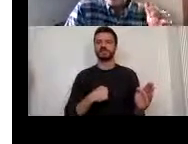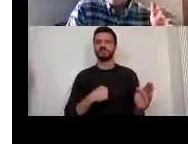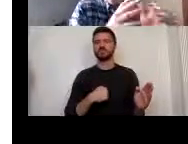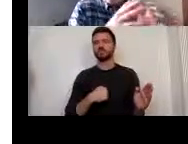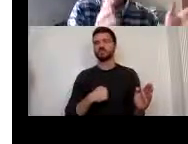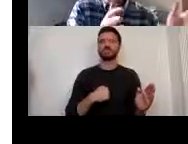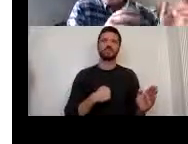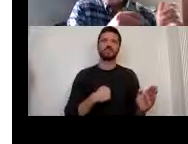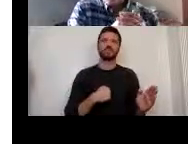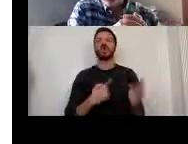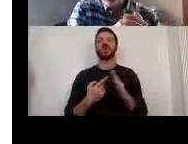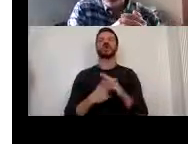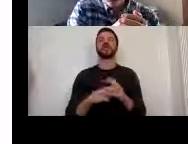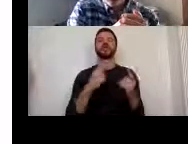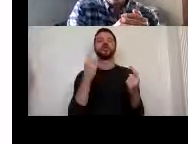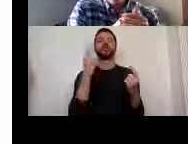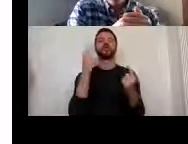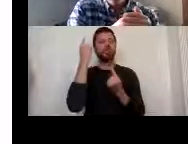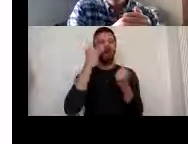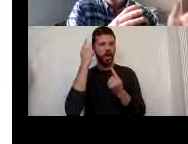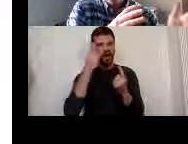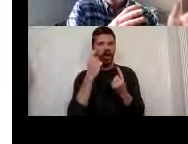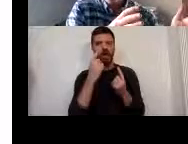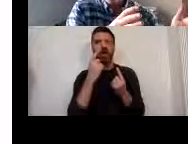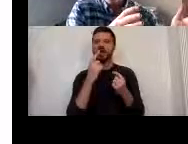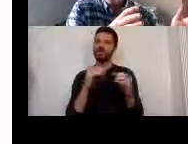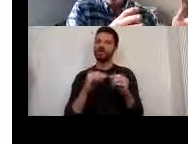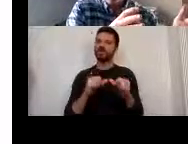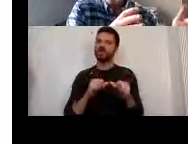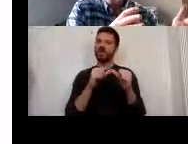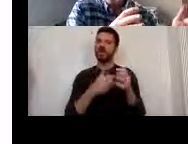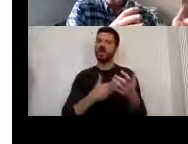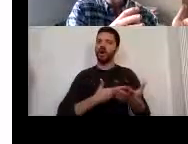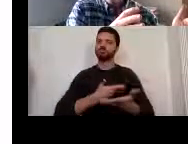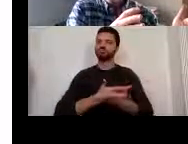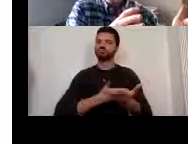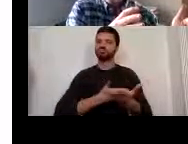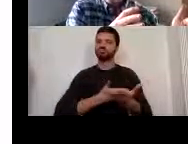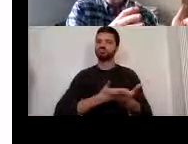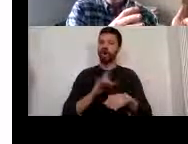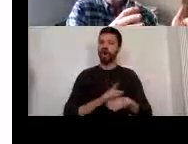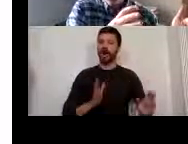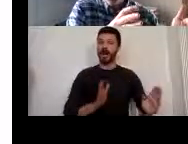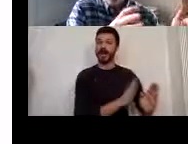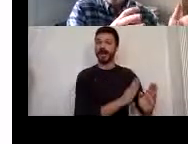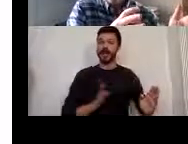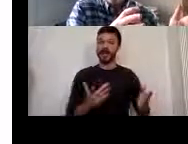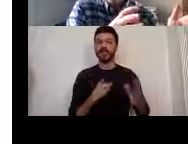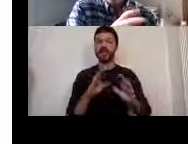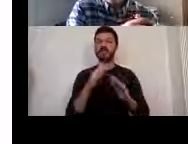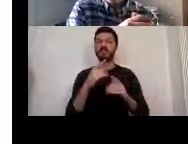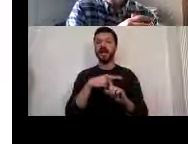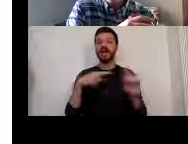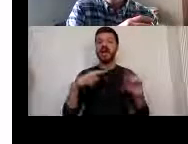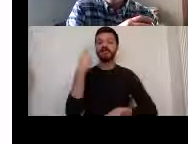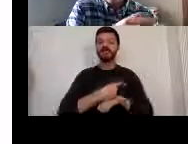conceived of fairly extended periods of interaction with the clinic early on to the tune of a half day, where